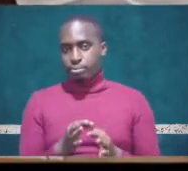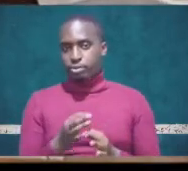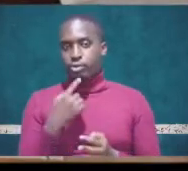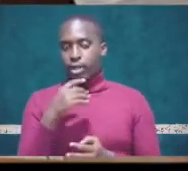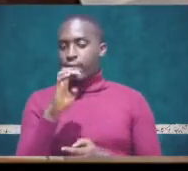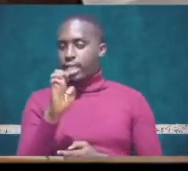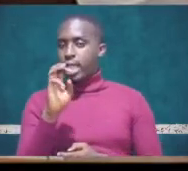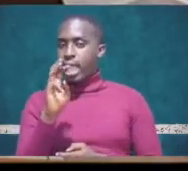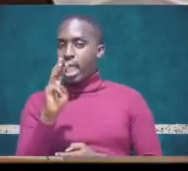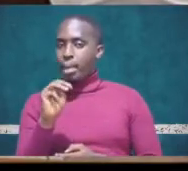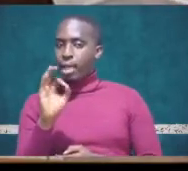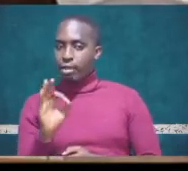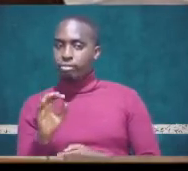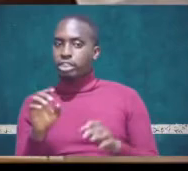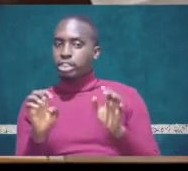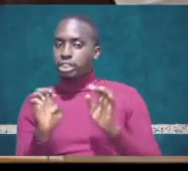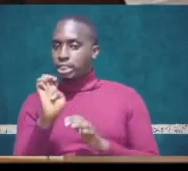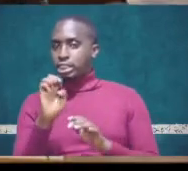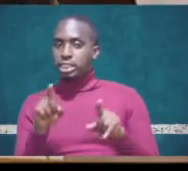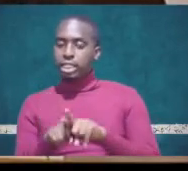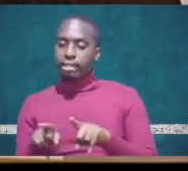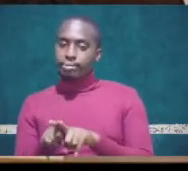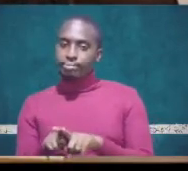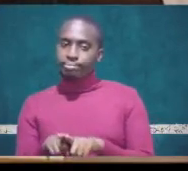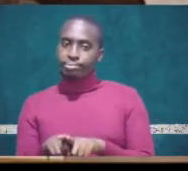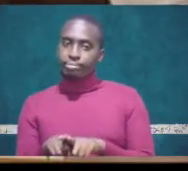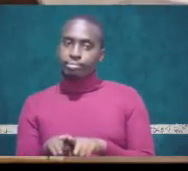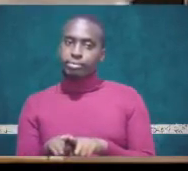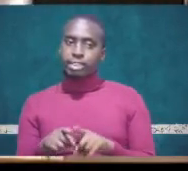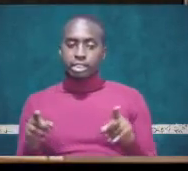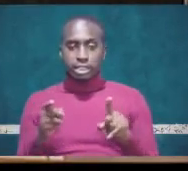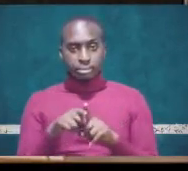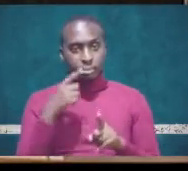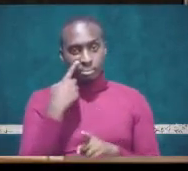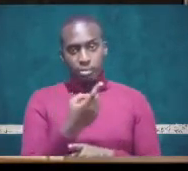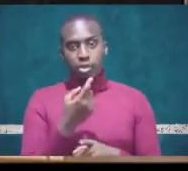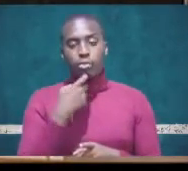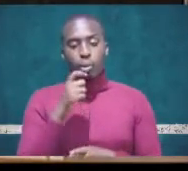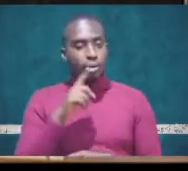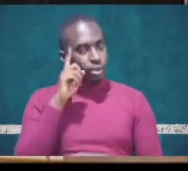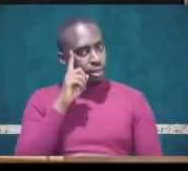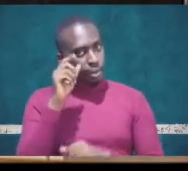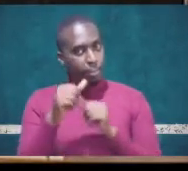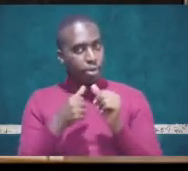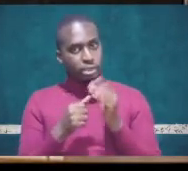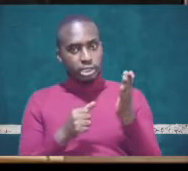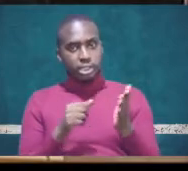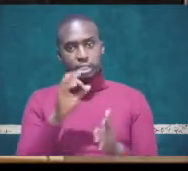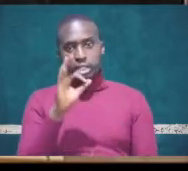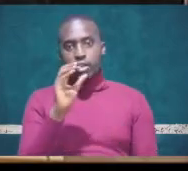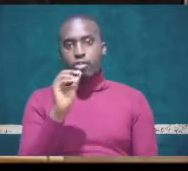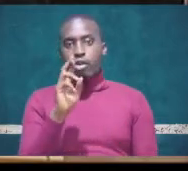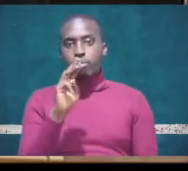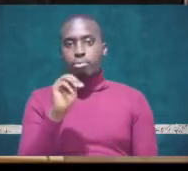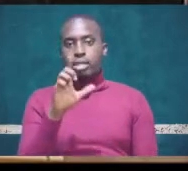this electromotive force E equals to, as you see, we would have now to think about this formula, the whole of